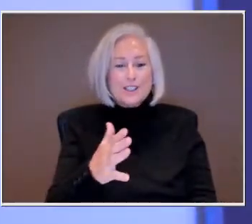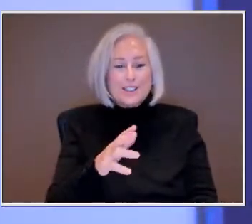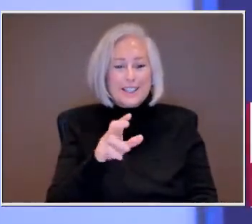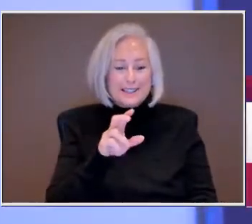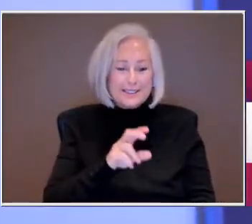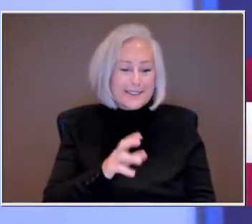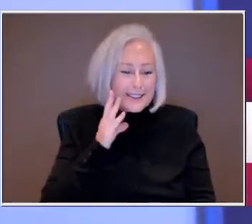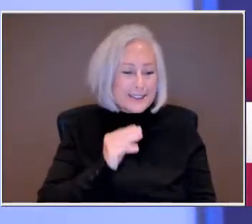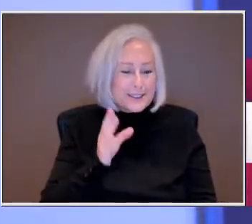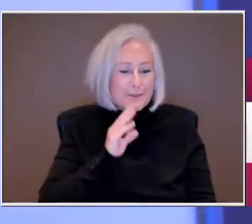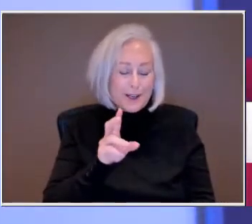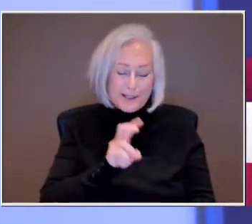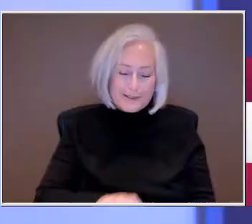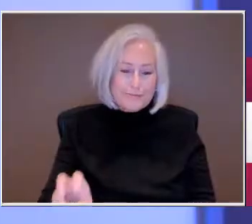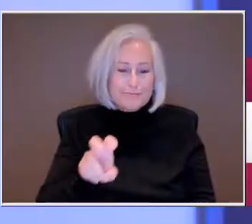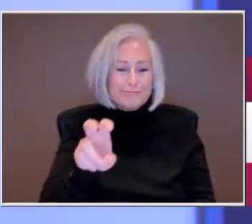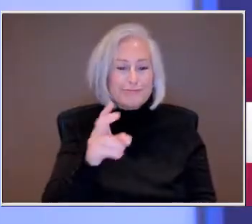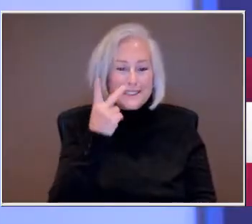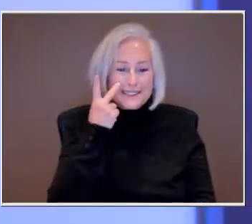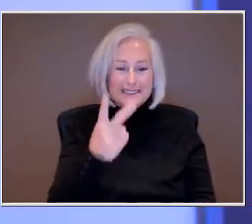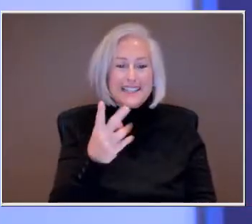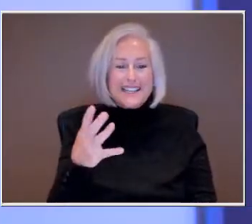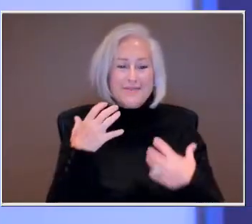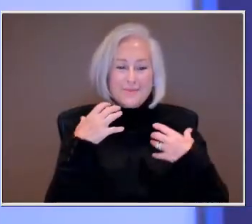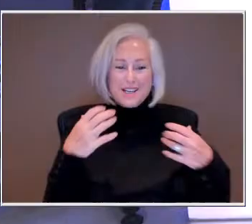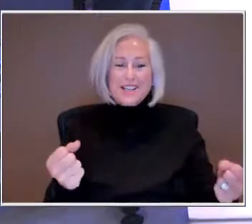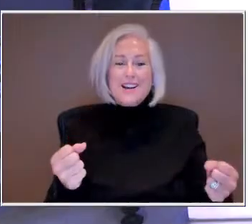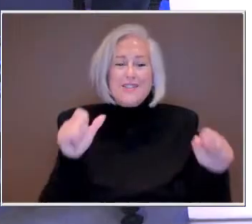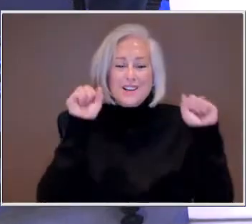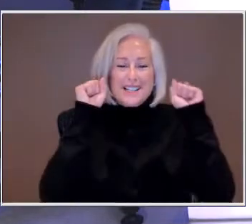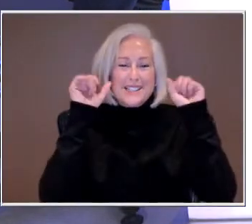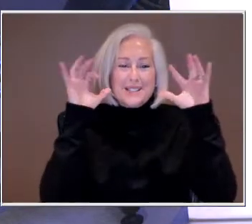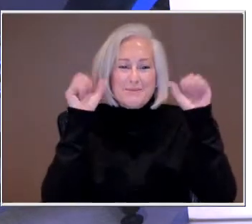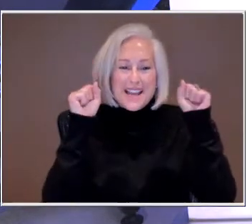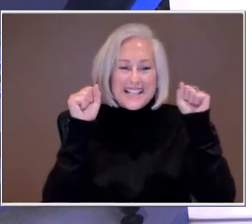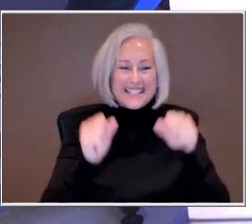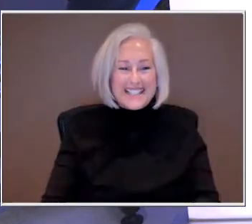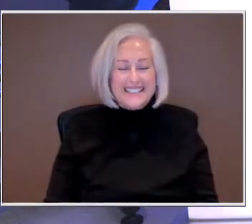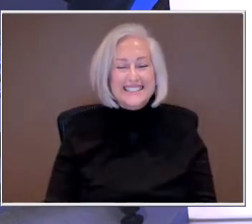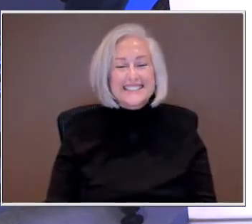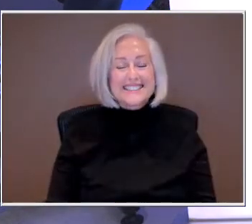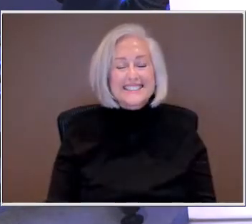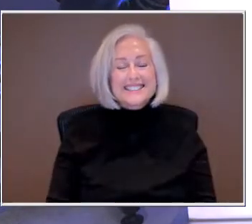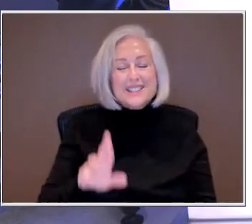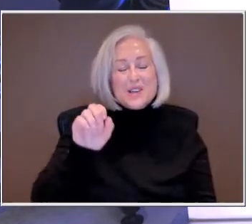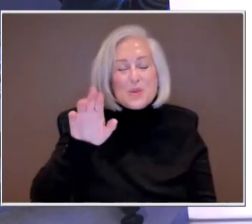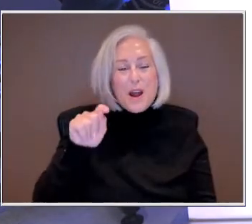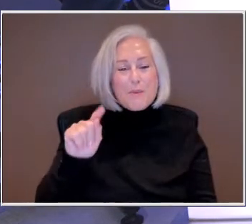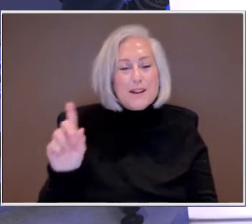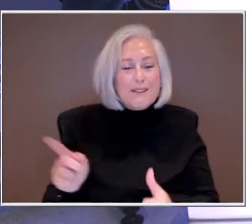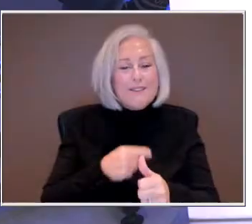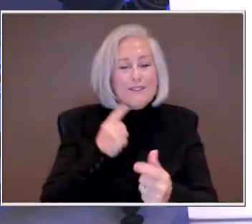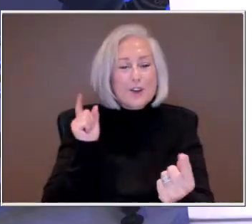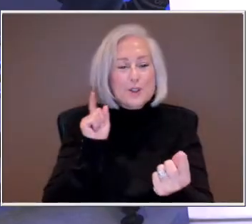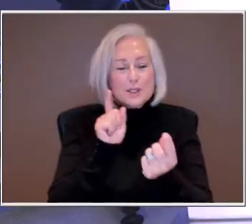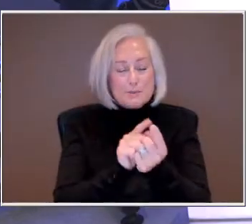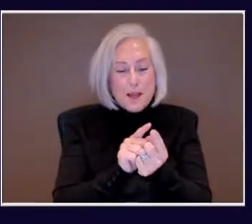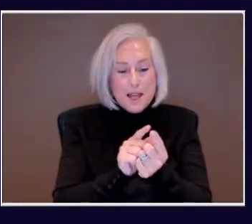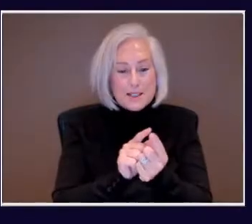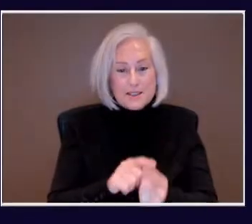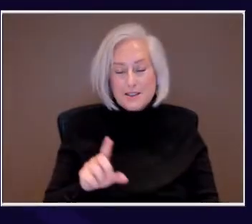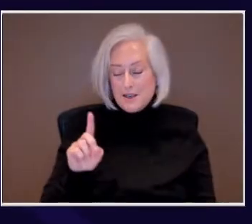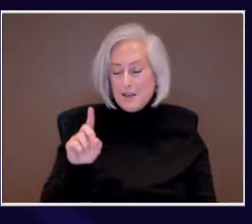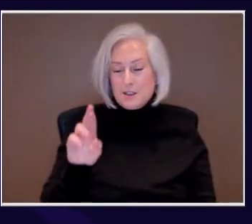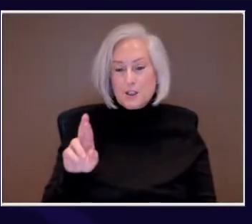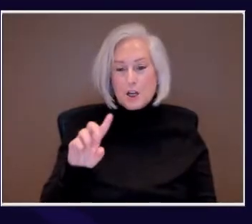amazing. So I love it. Robert, when we first met you, and I want to ask Dr. Shaw this, he had an LVAD machine that